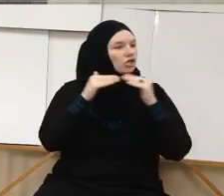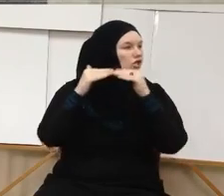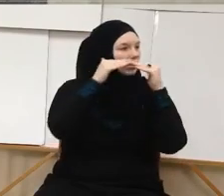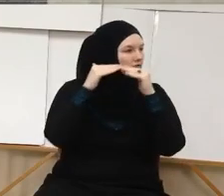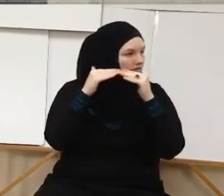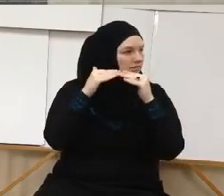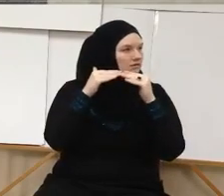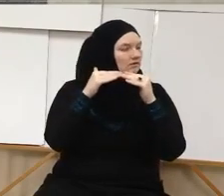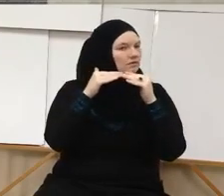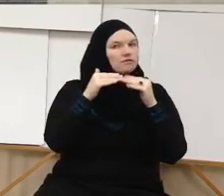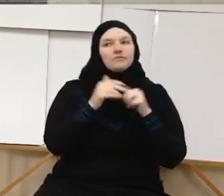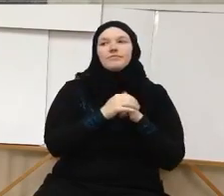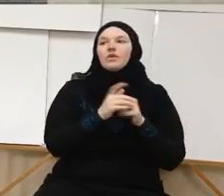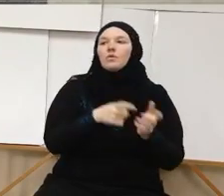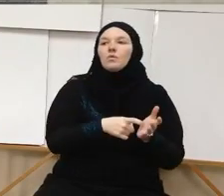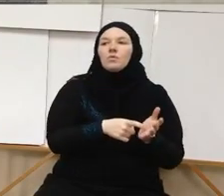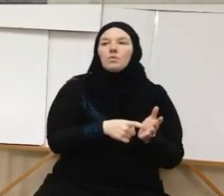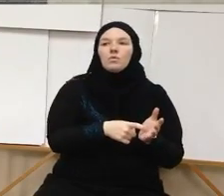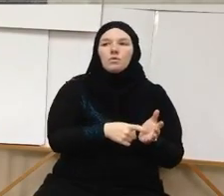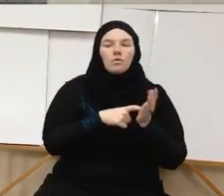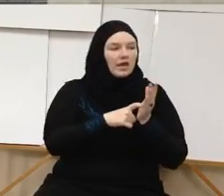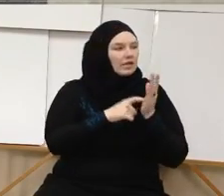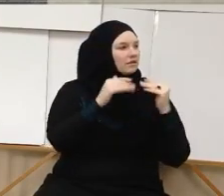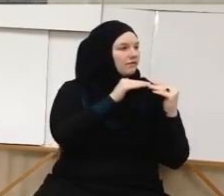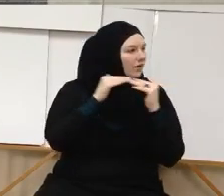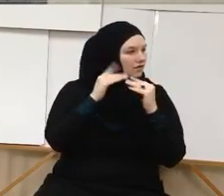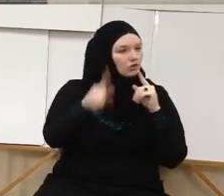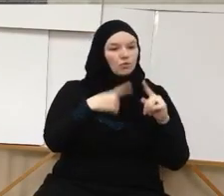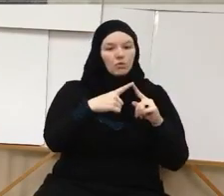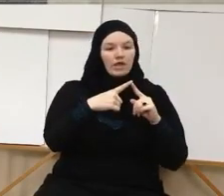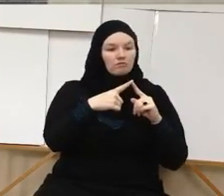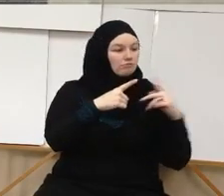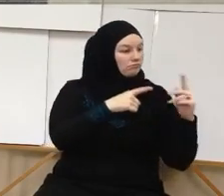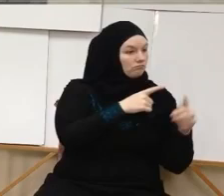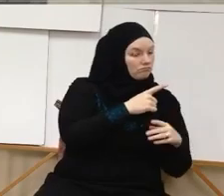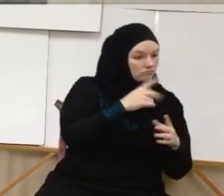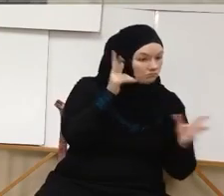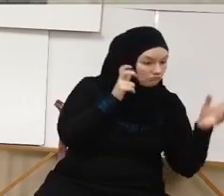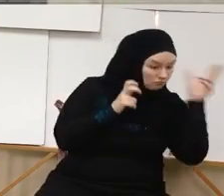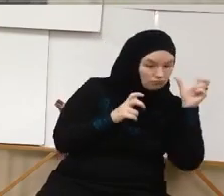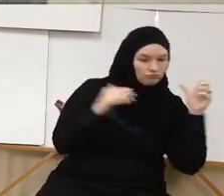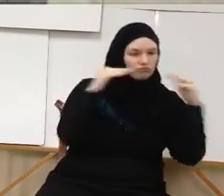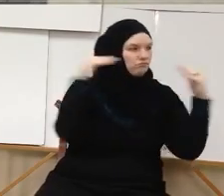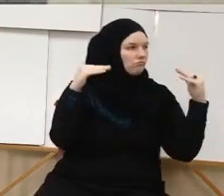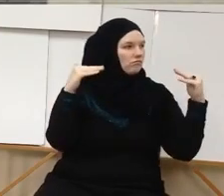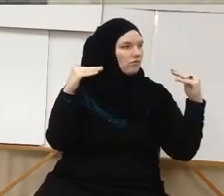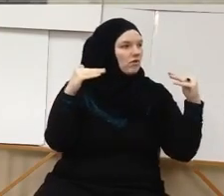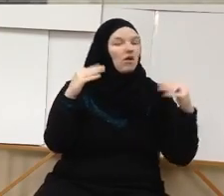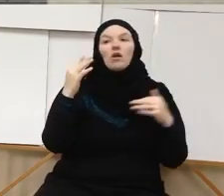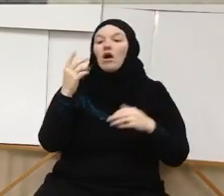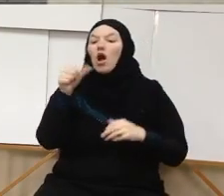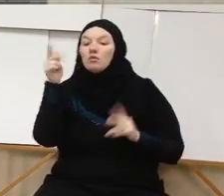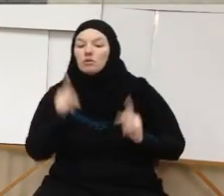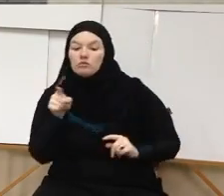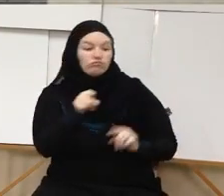of resources, requires fairness when you judge between people, requires no favoritism,